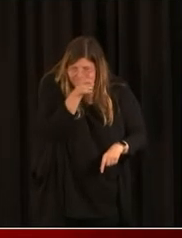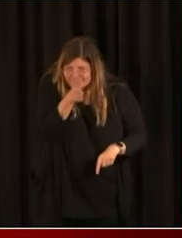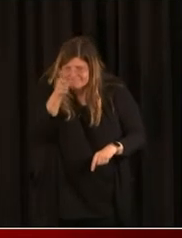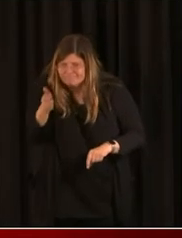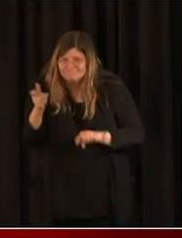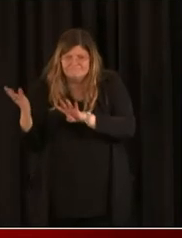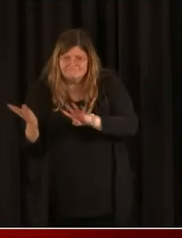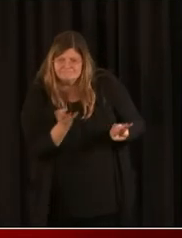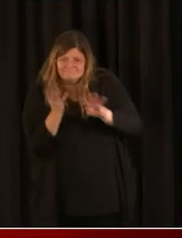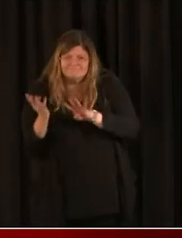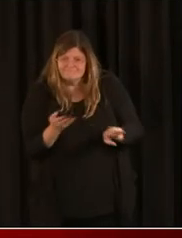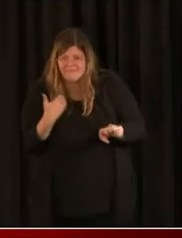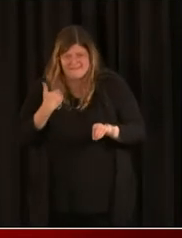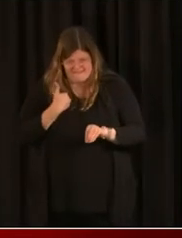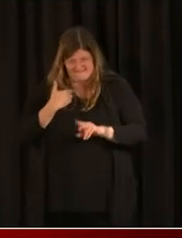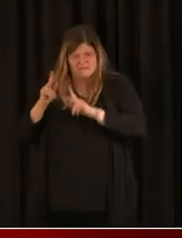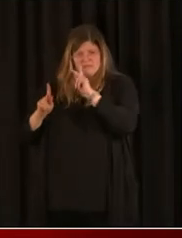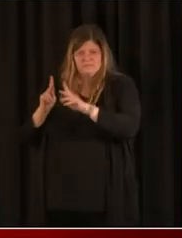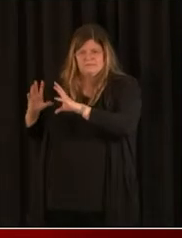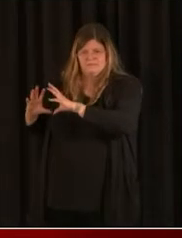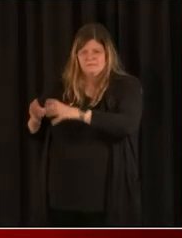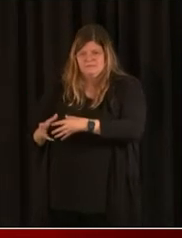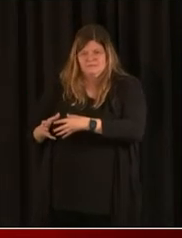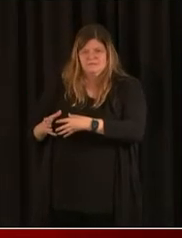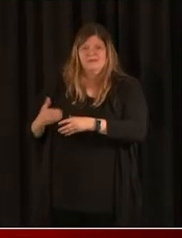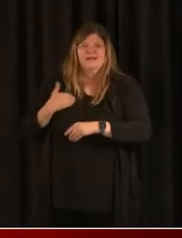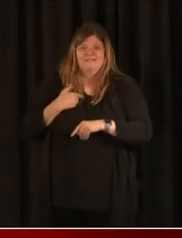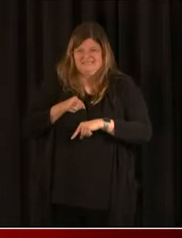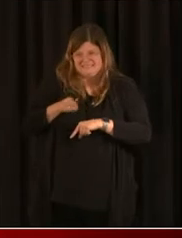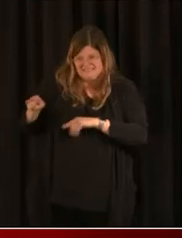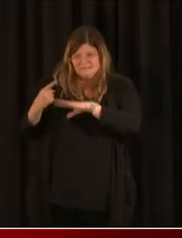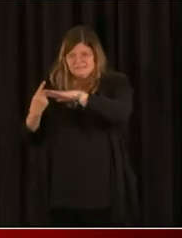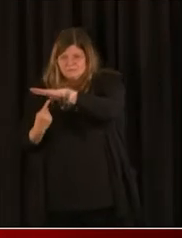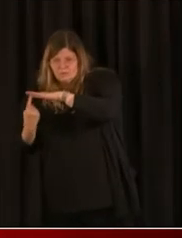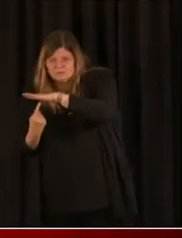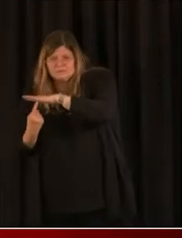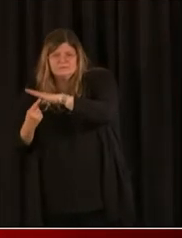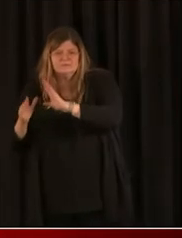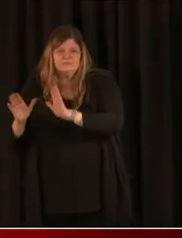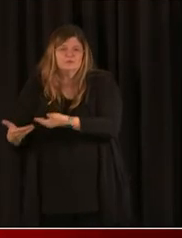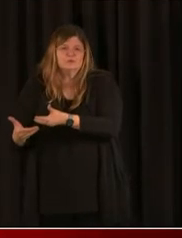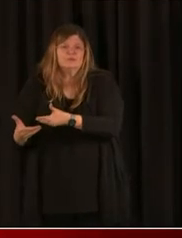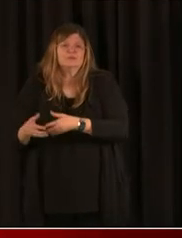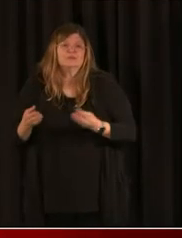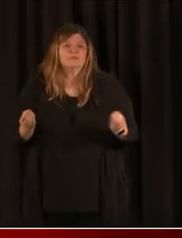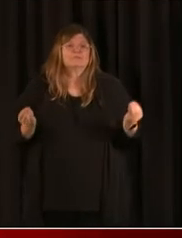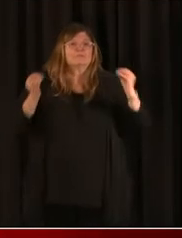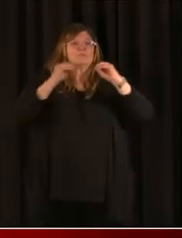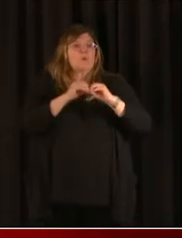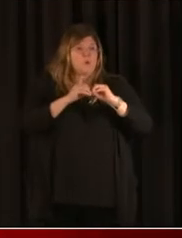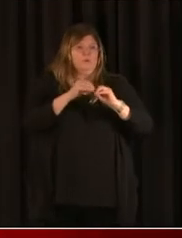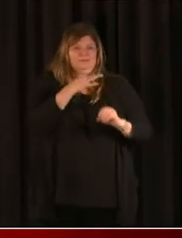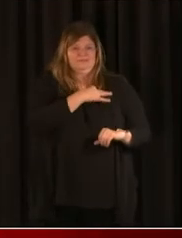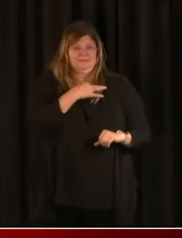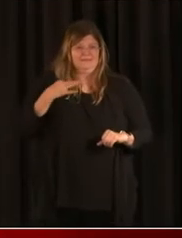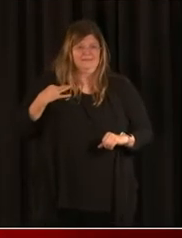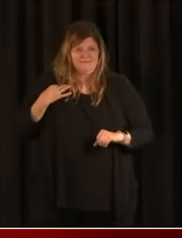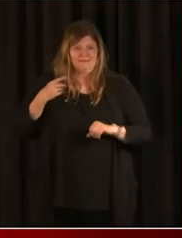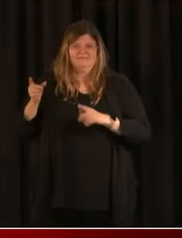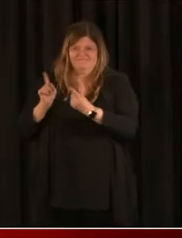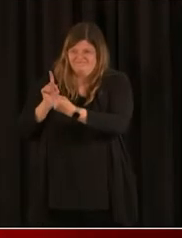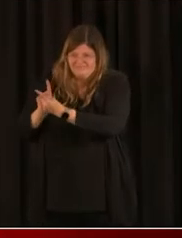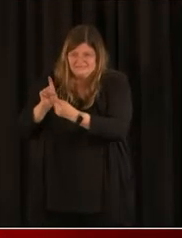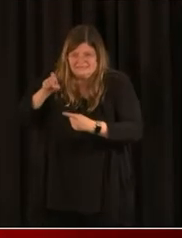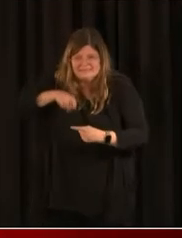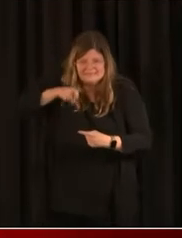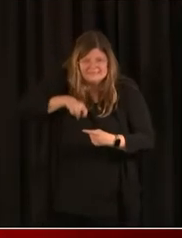rooms. So let's talk a little bit about what our commitments and expectations are for our families. We have developed,